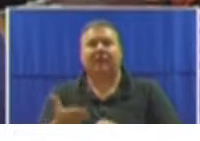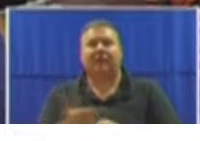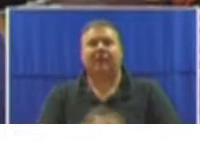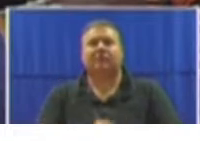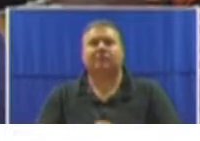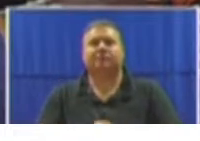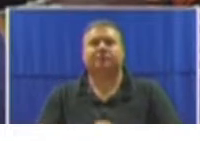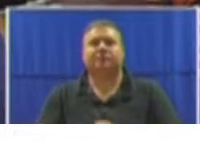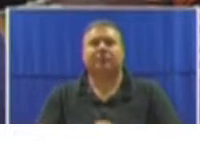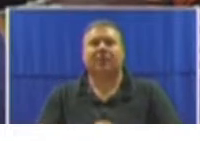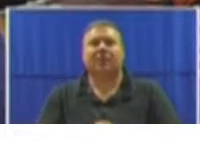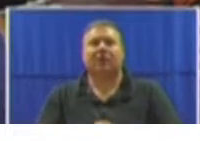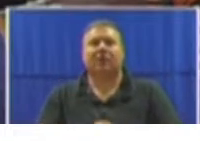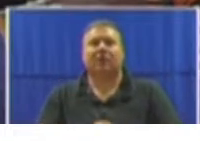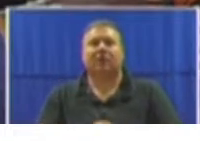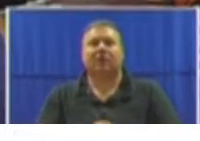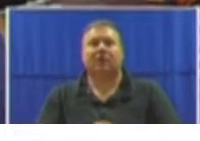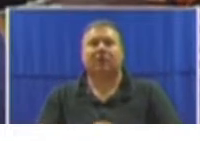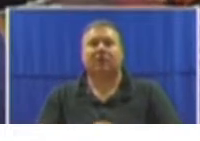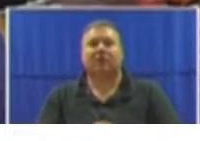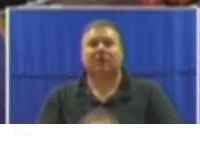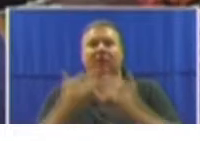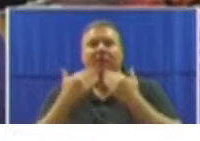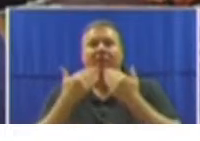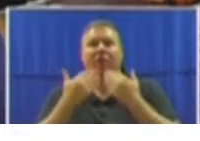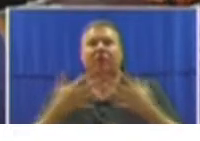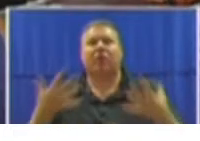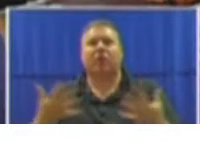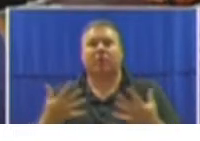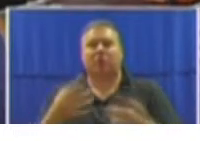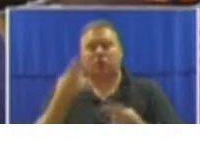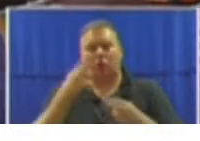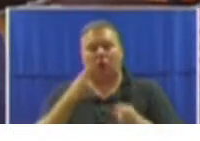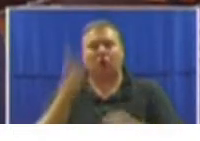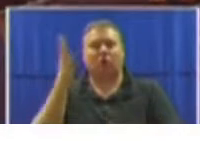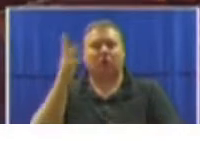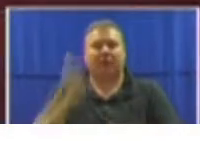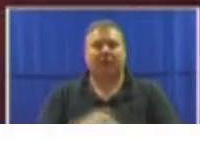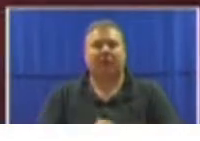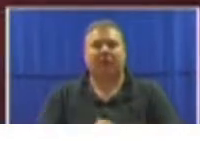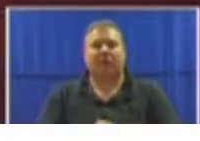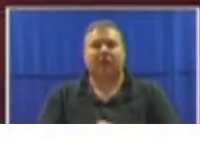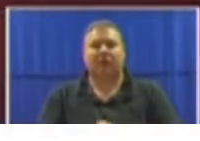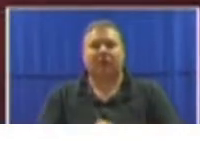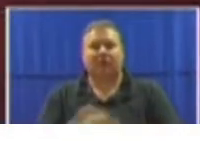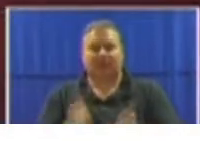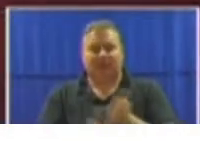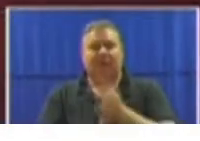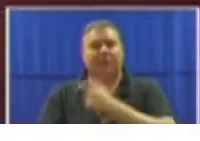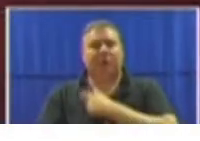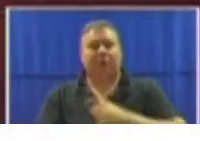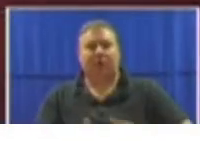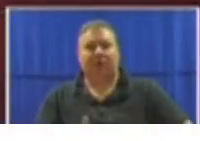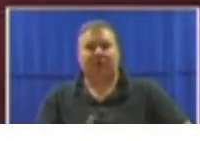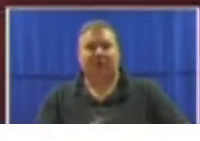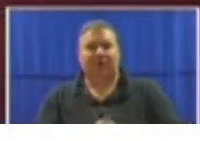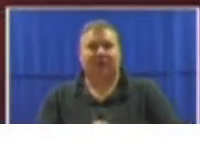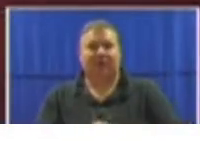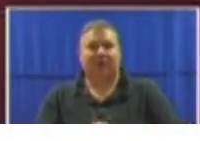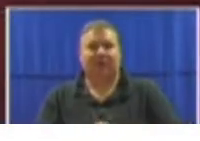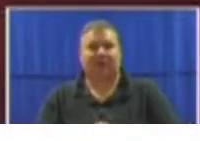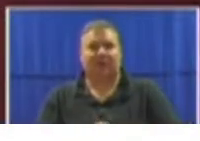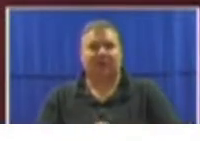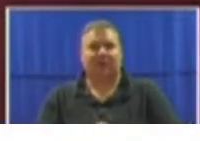Thank you very much, Honorable Speaker. His Excellency, the Deputy President, I have a choice.